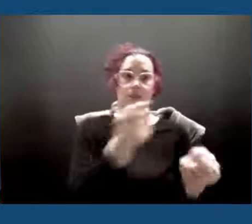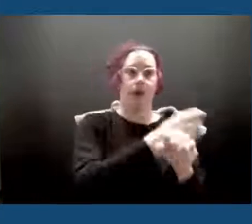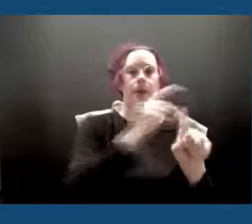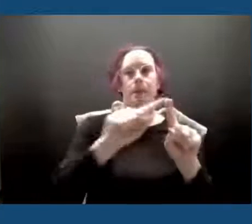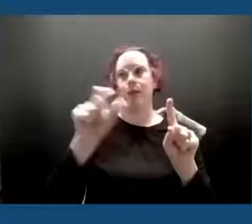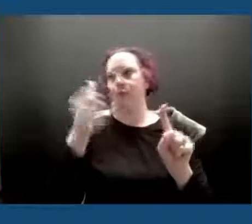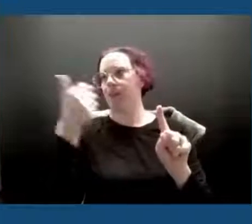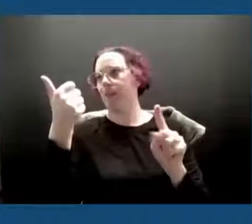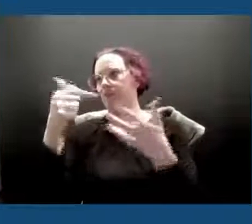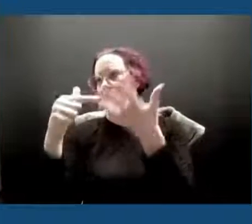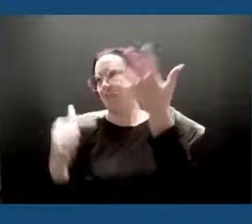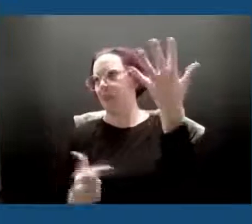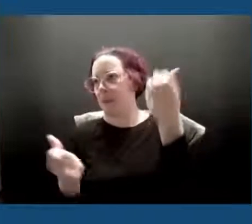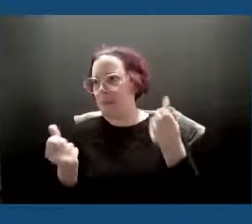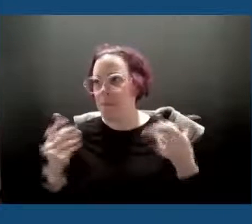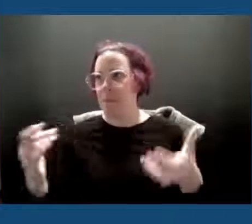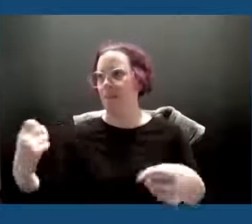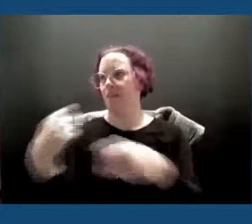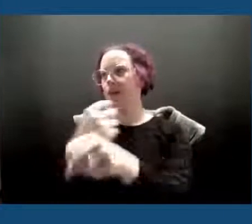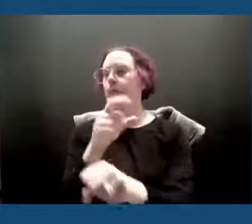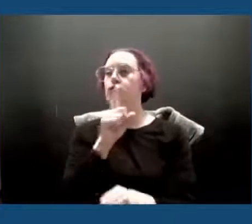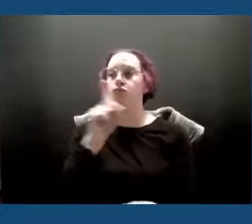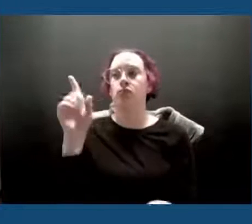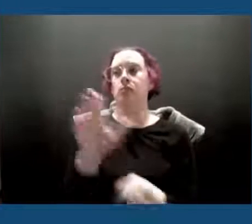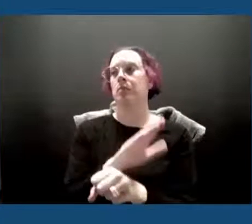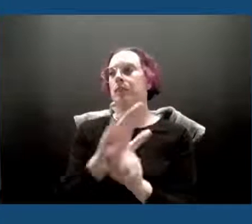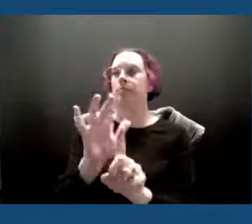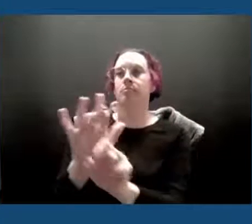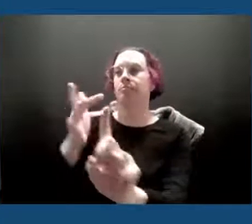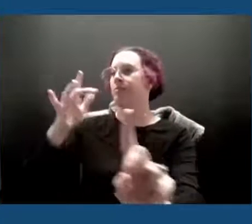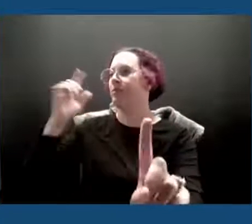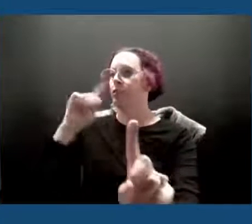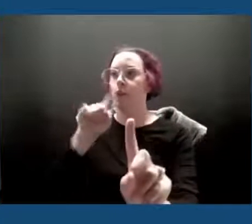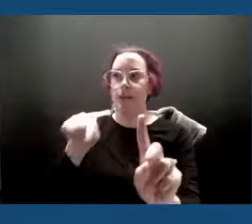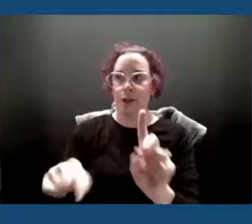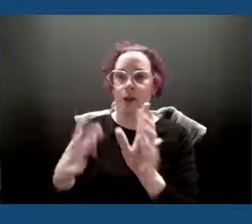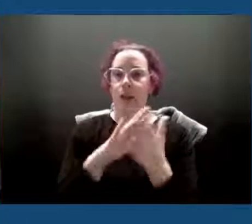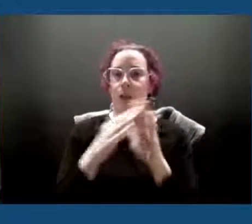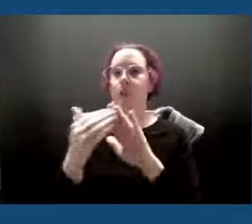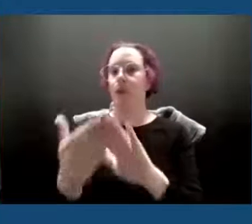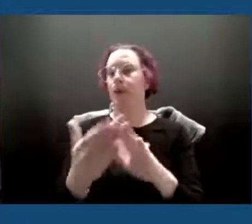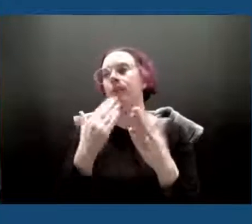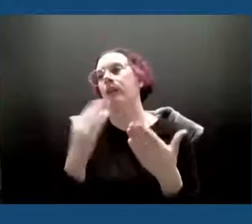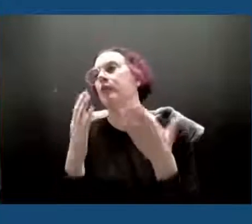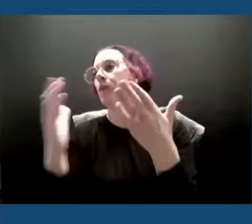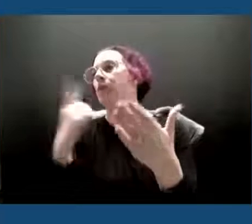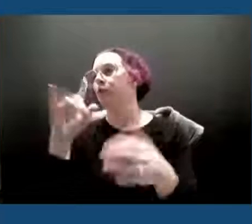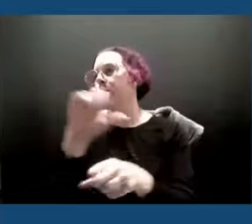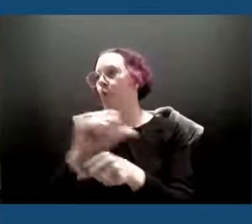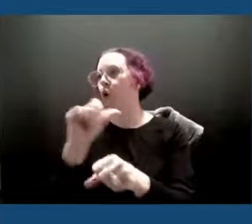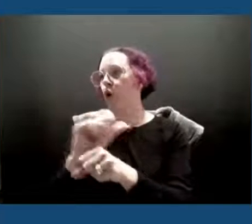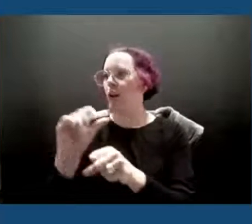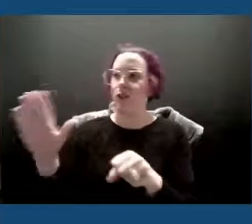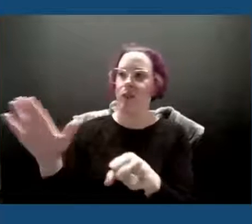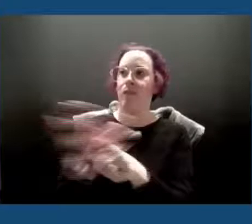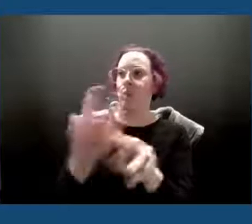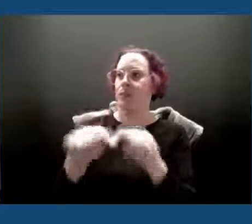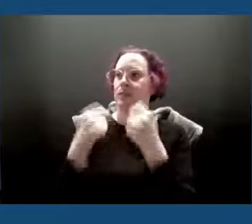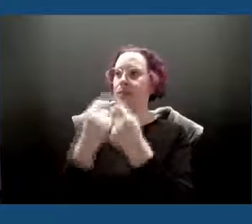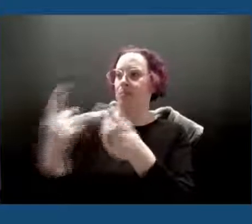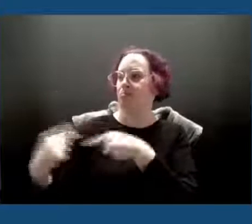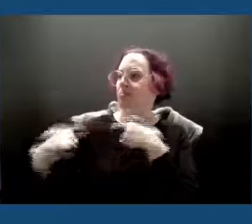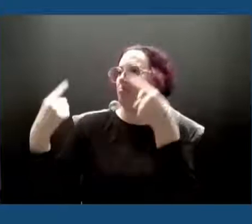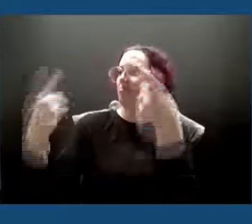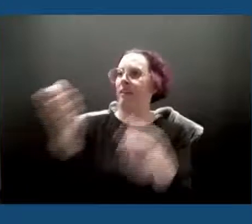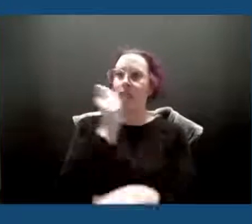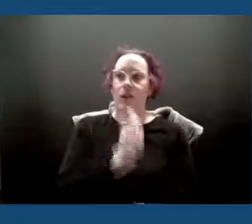many. You are a shining beacon for our community here in Dutchess and beyond, and we thank you for the work that you and your entire team does here.